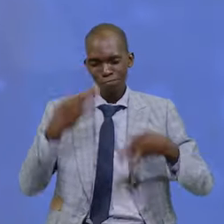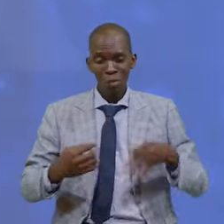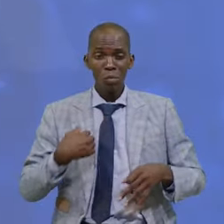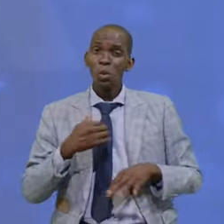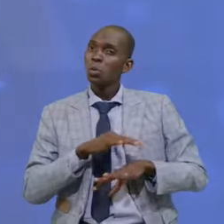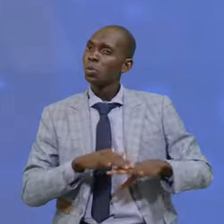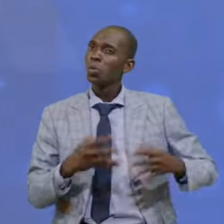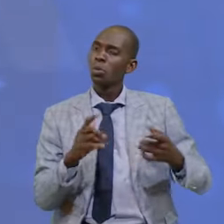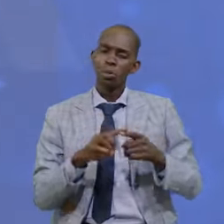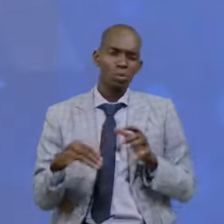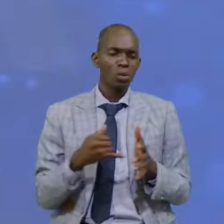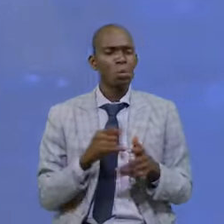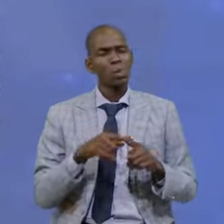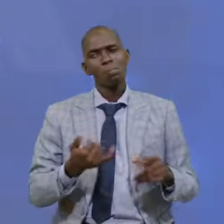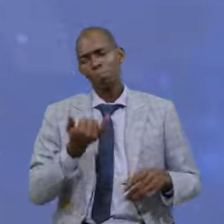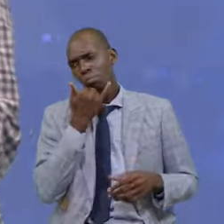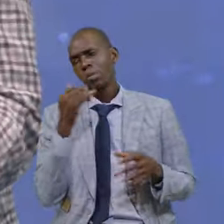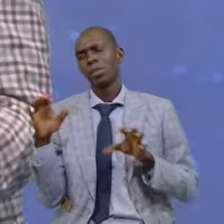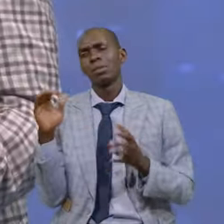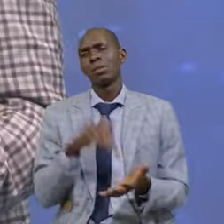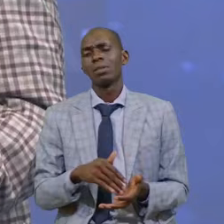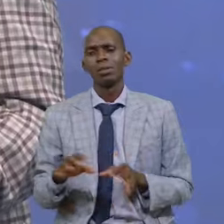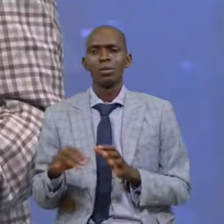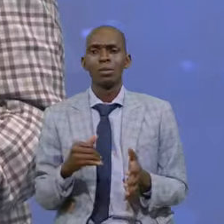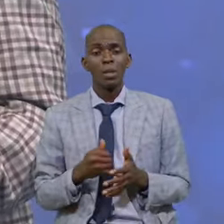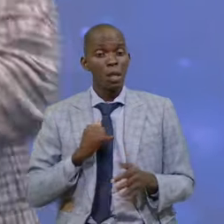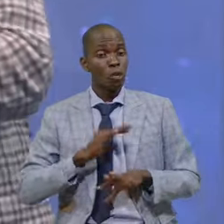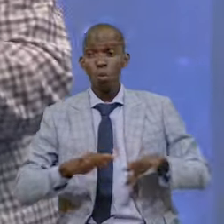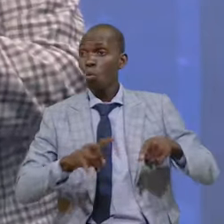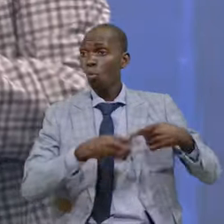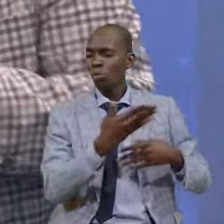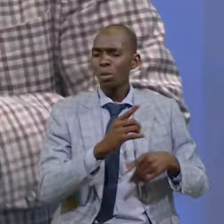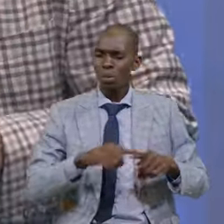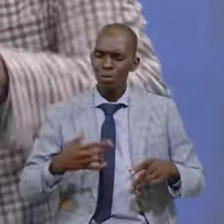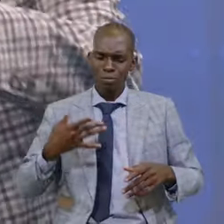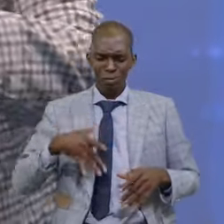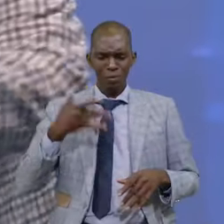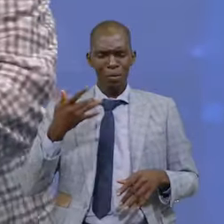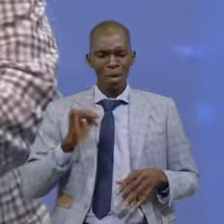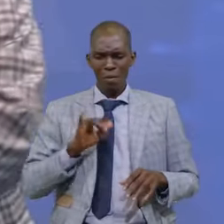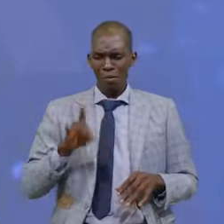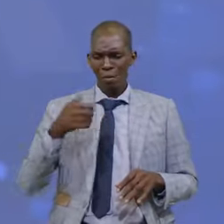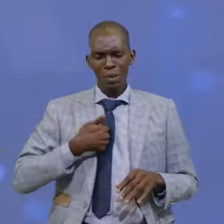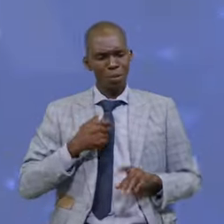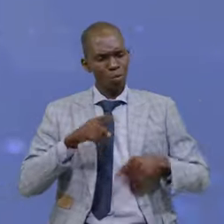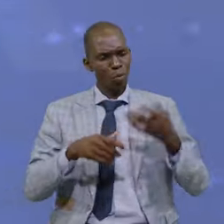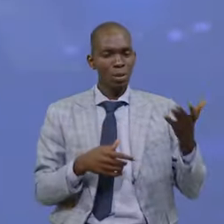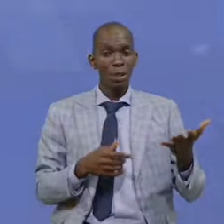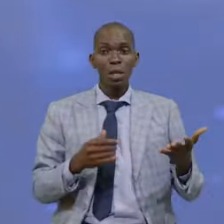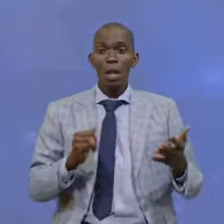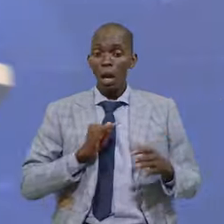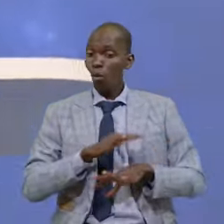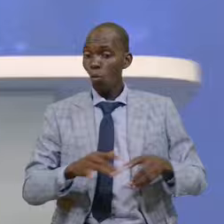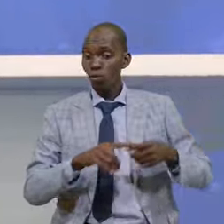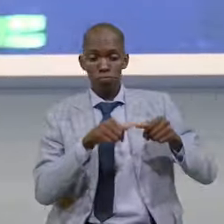it again. I didn't want to go there. I find myself again. Do you want to, stay in that